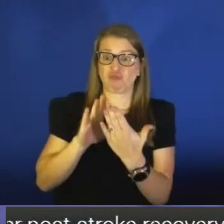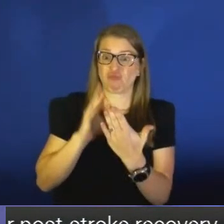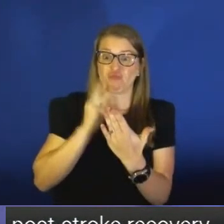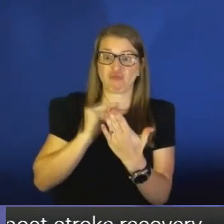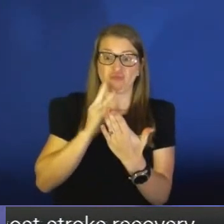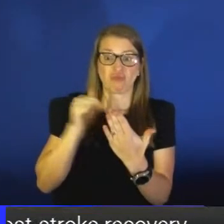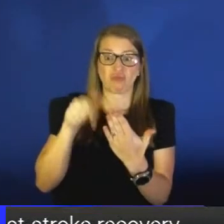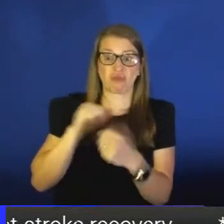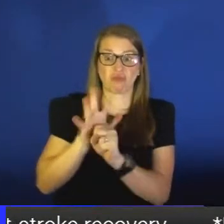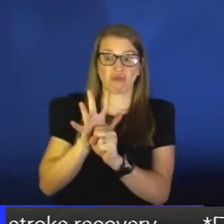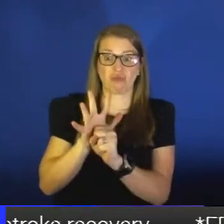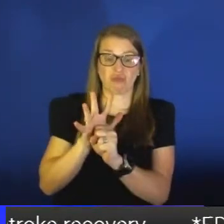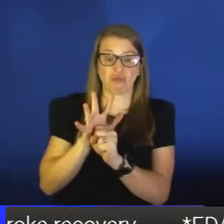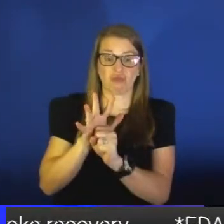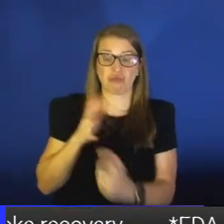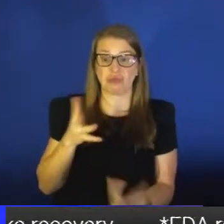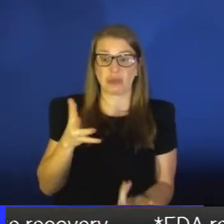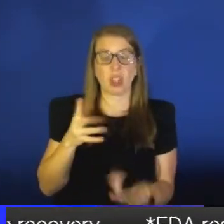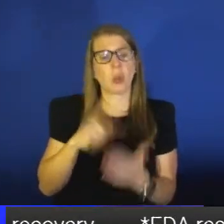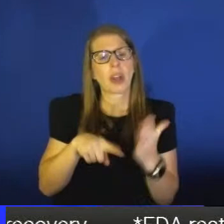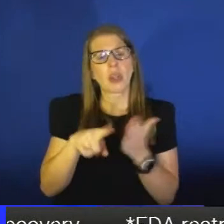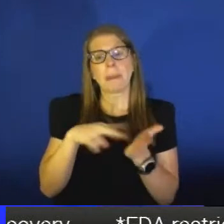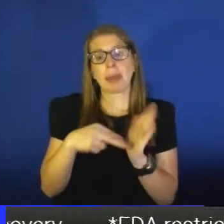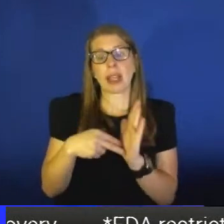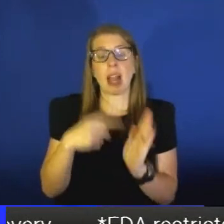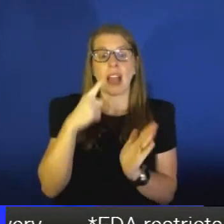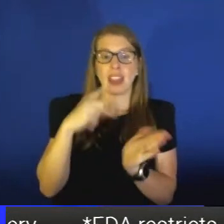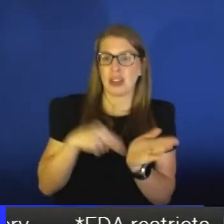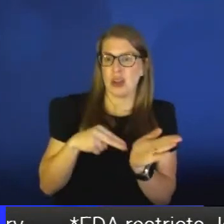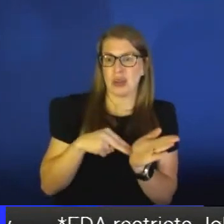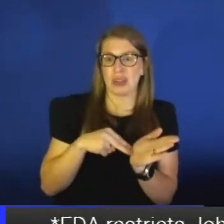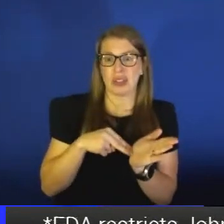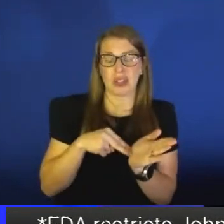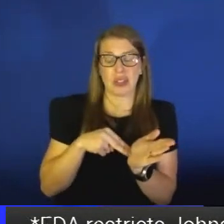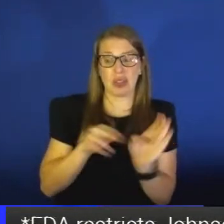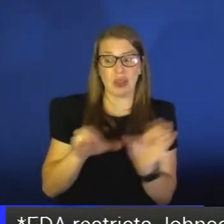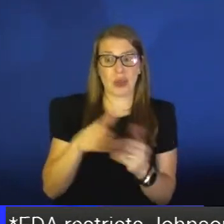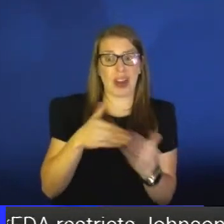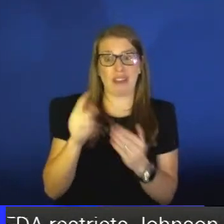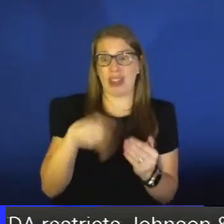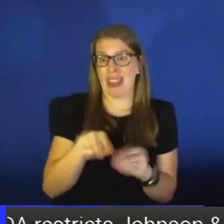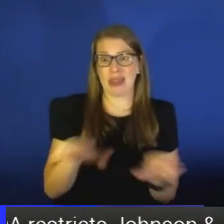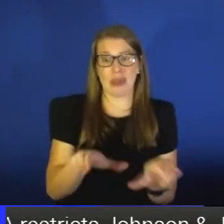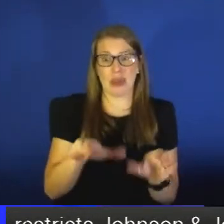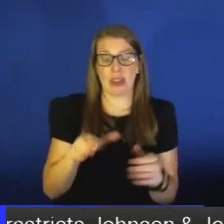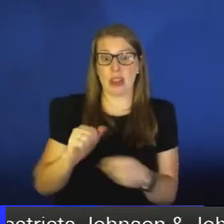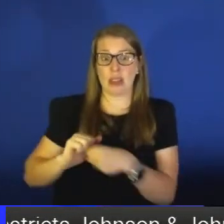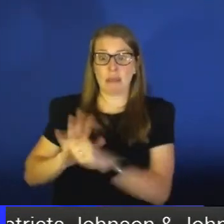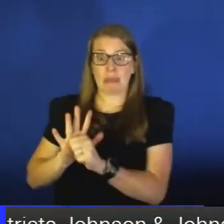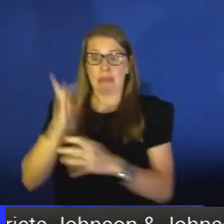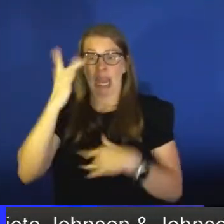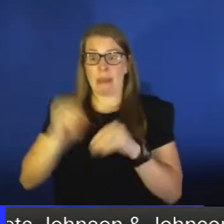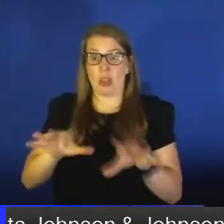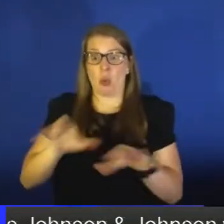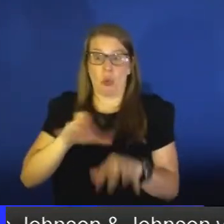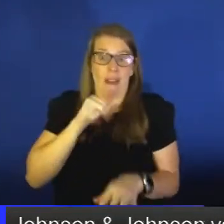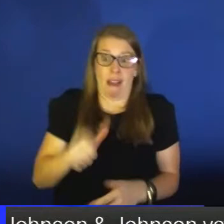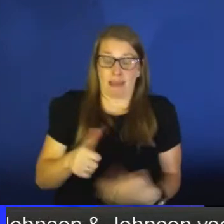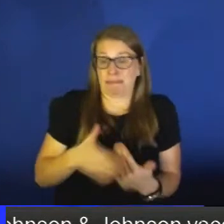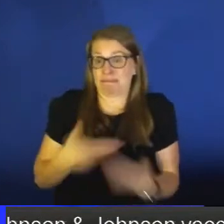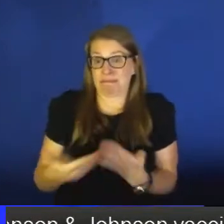that? Well, I think that nurses do what nurses do, whether it's a pandemic or it's not a pandemic. And I think